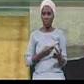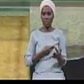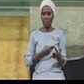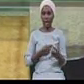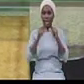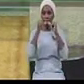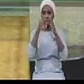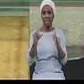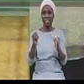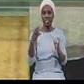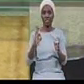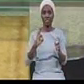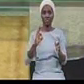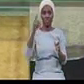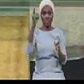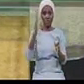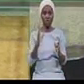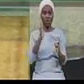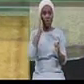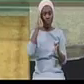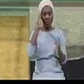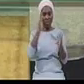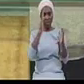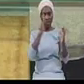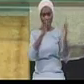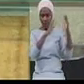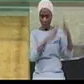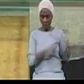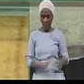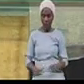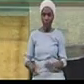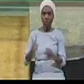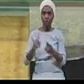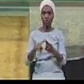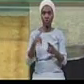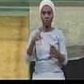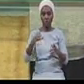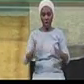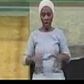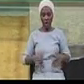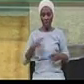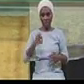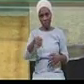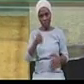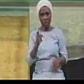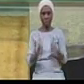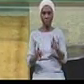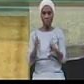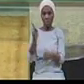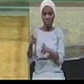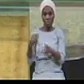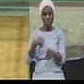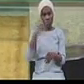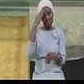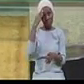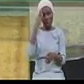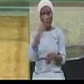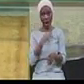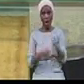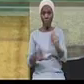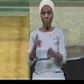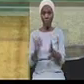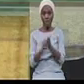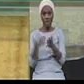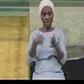flow into the lives of people, the people we know and the people we don't know. The whole nation. Come